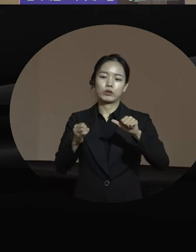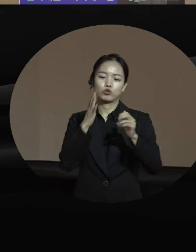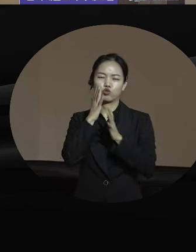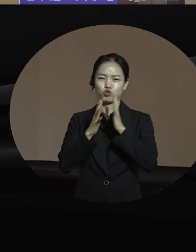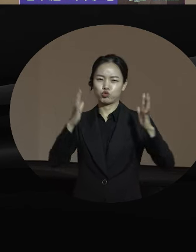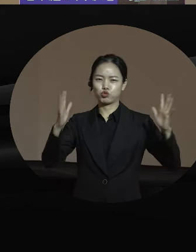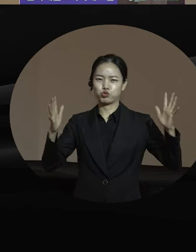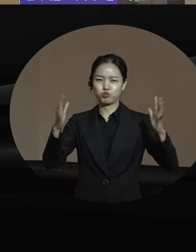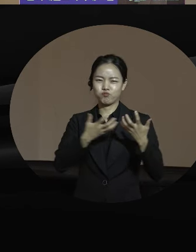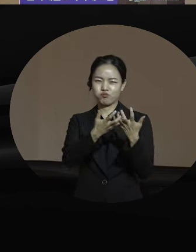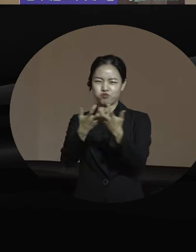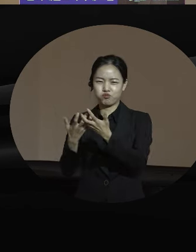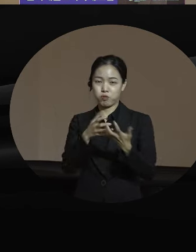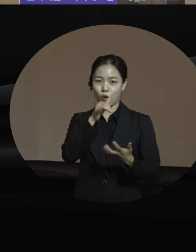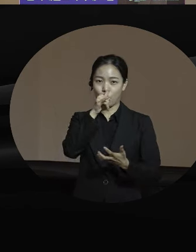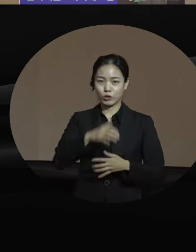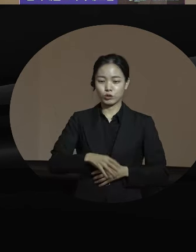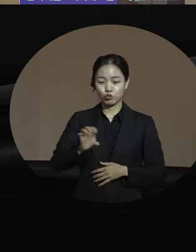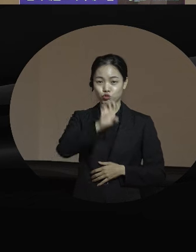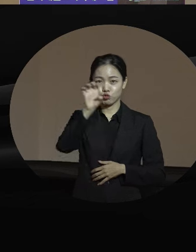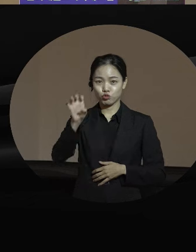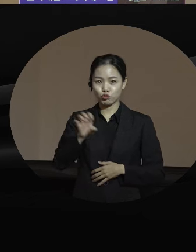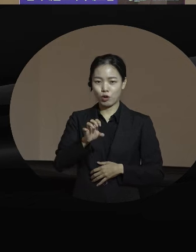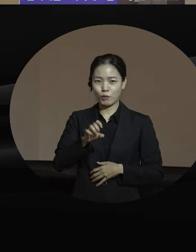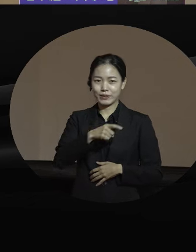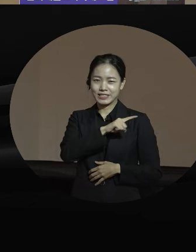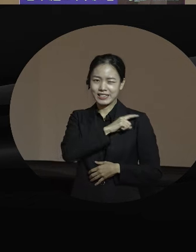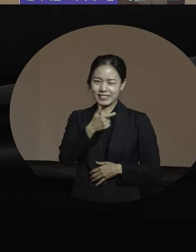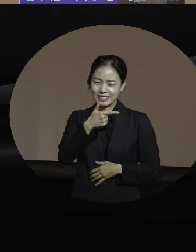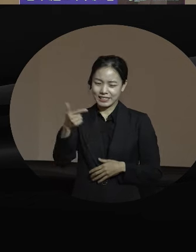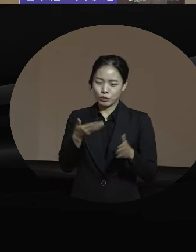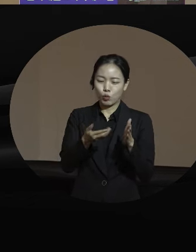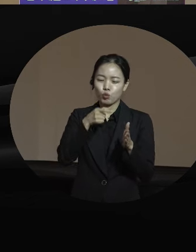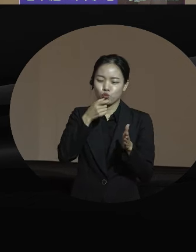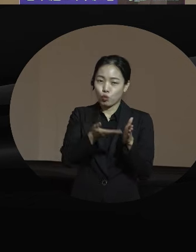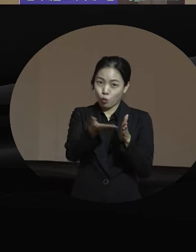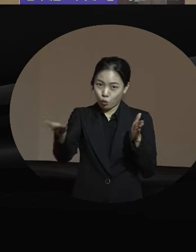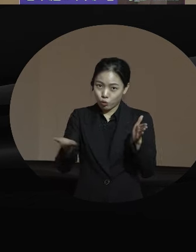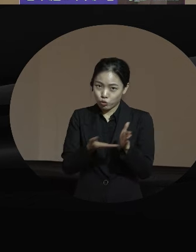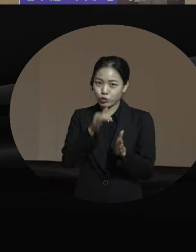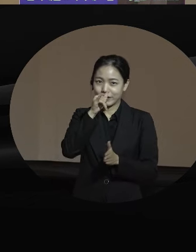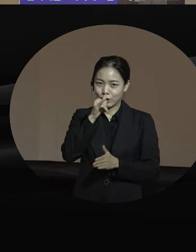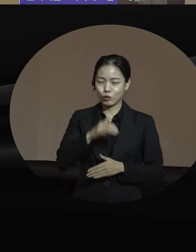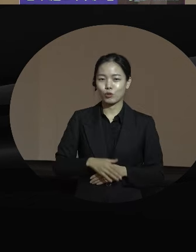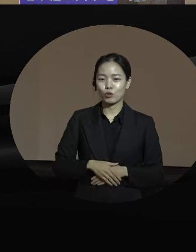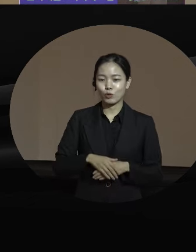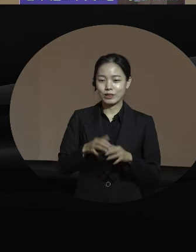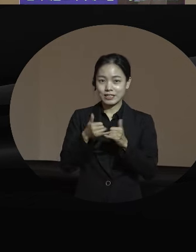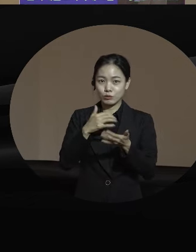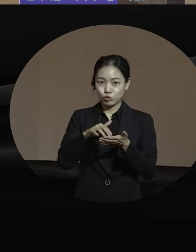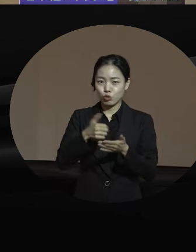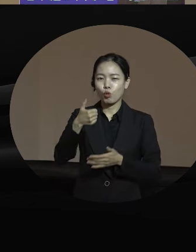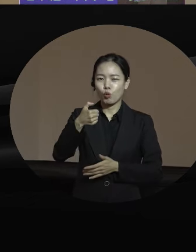Europe. We have only about 5.6 million inhabitants, which means there are less than 20 people